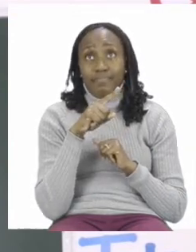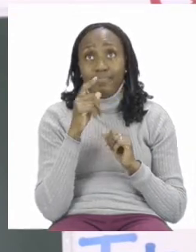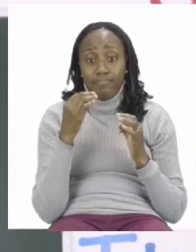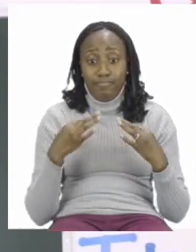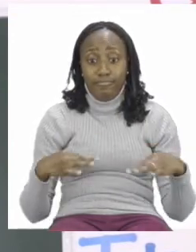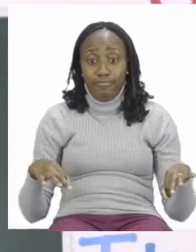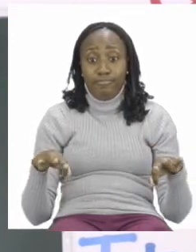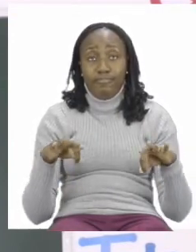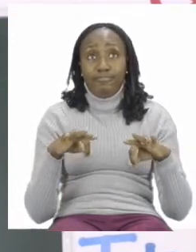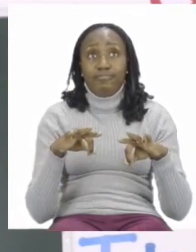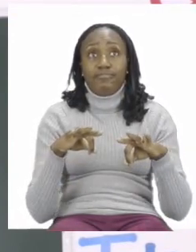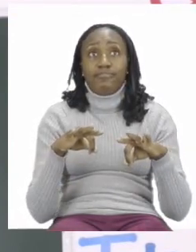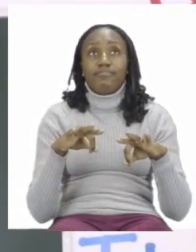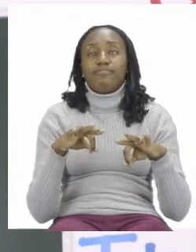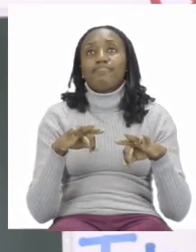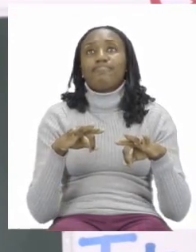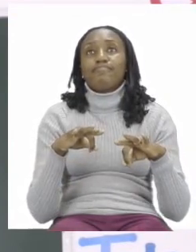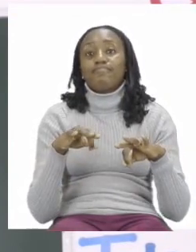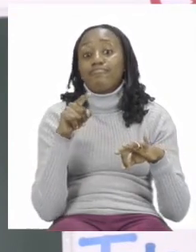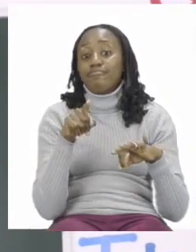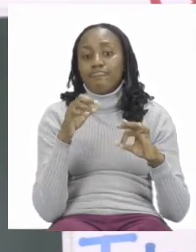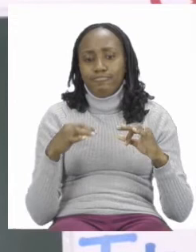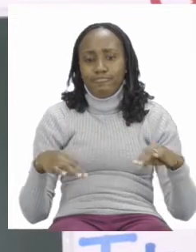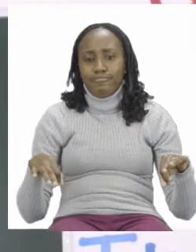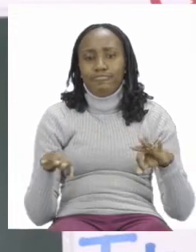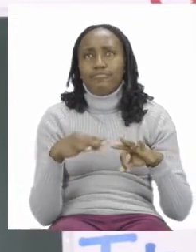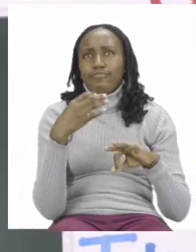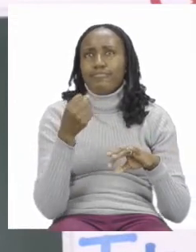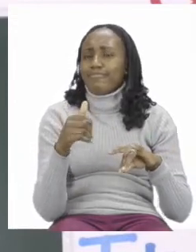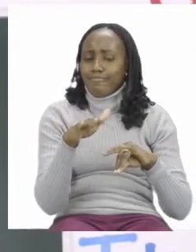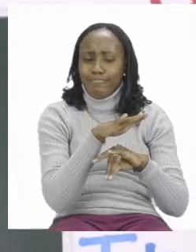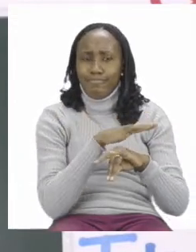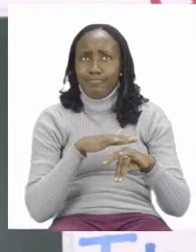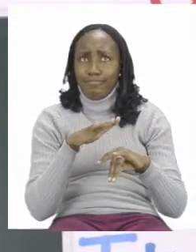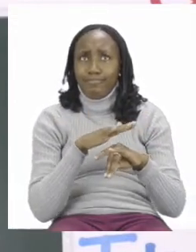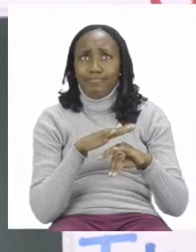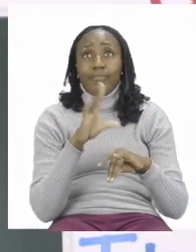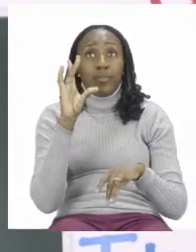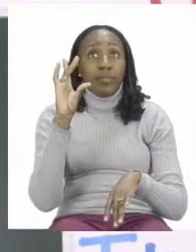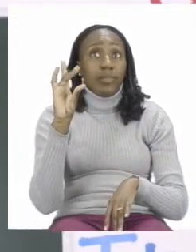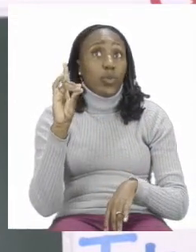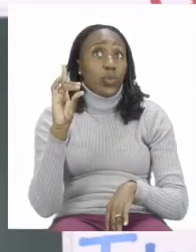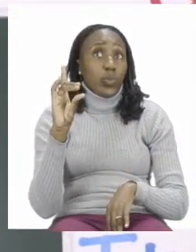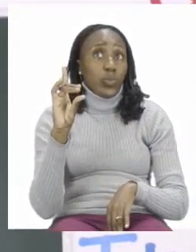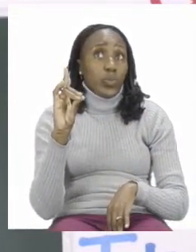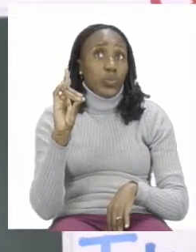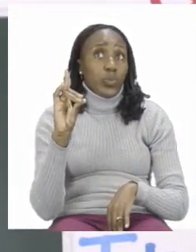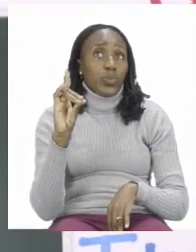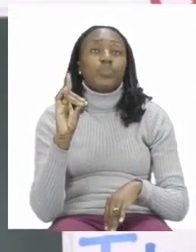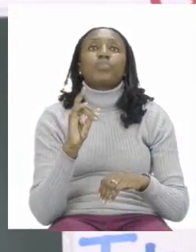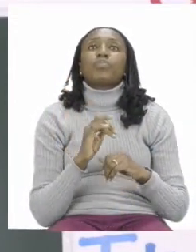a farm, E-I-E-I-O. And on that farm he had some dogs,